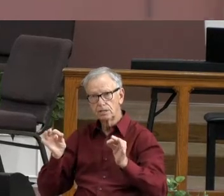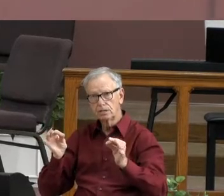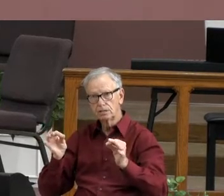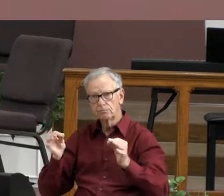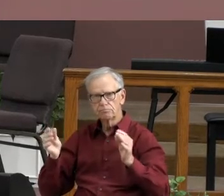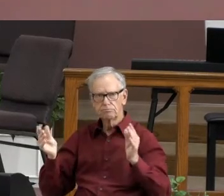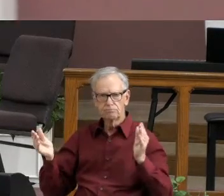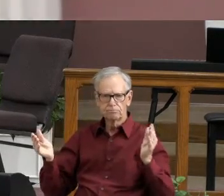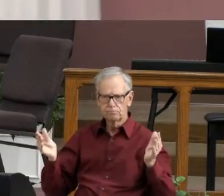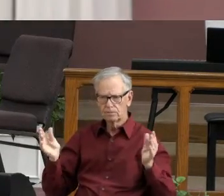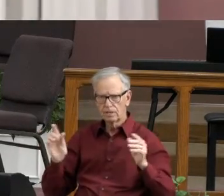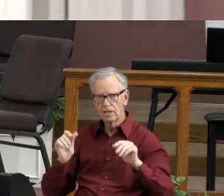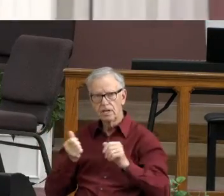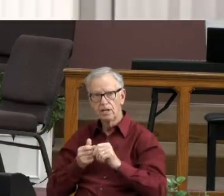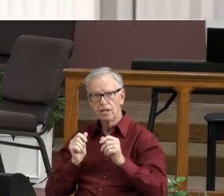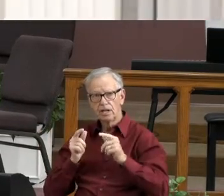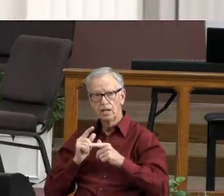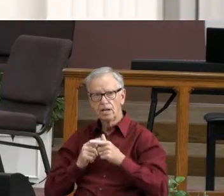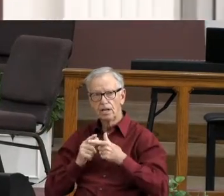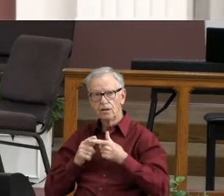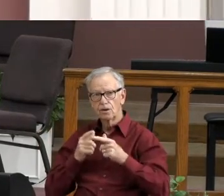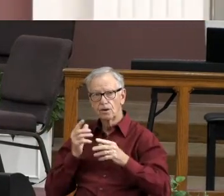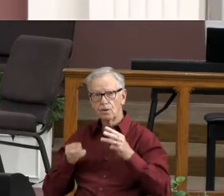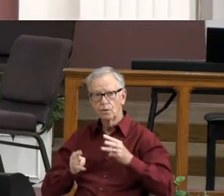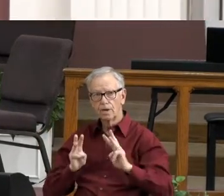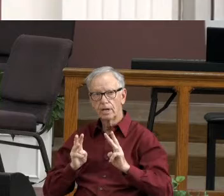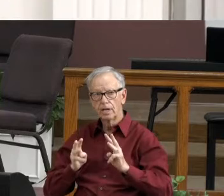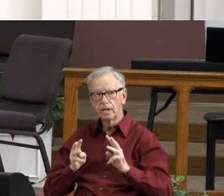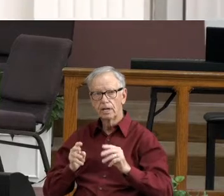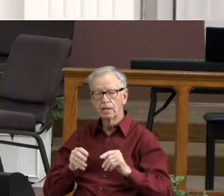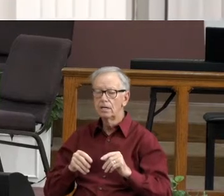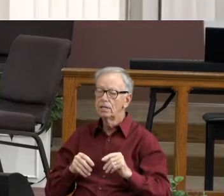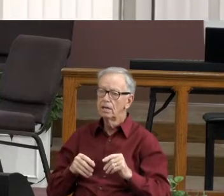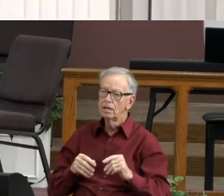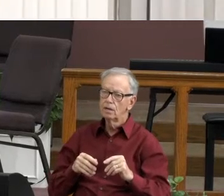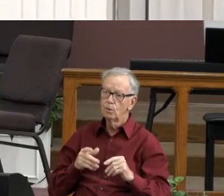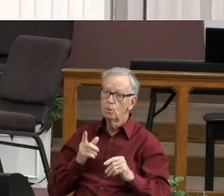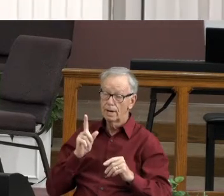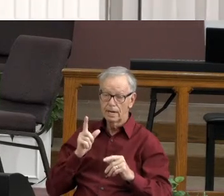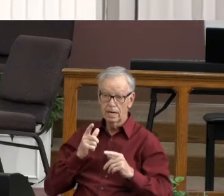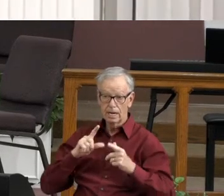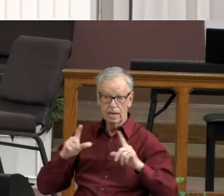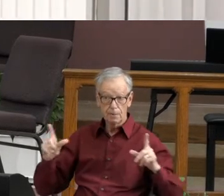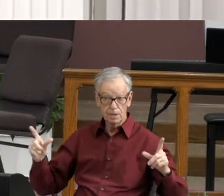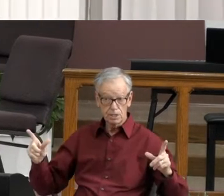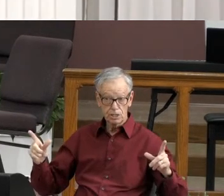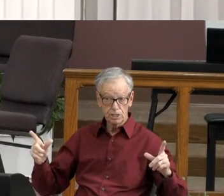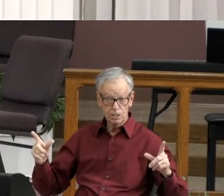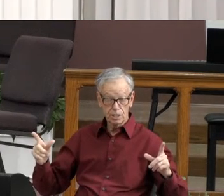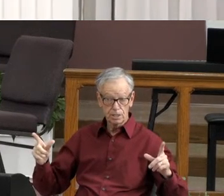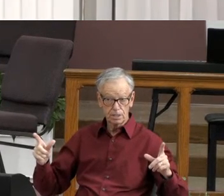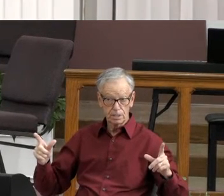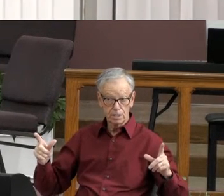And I say that because I want you to understand something. The fact that they had one language